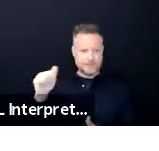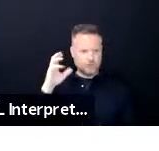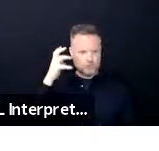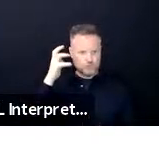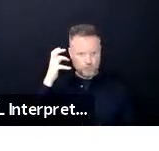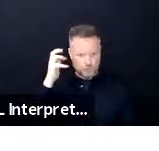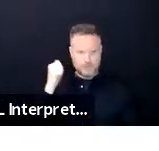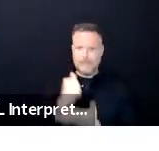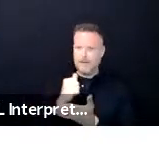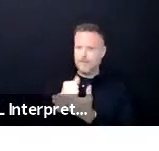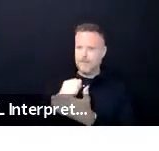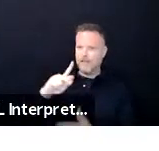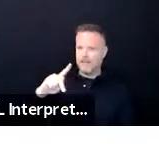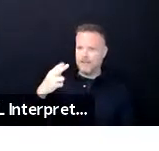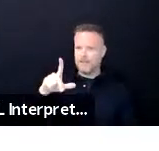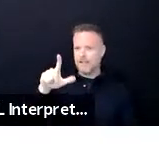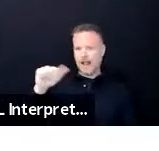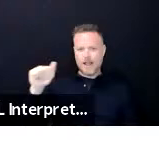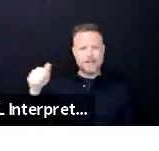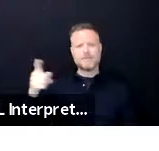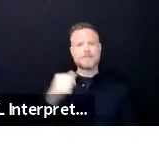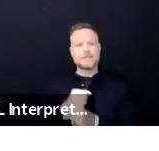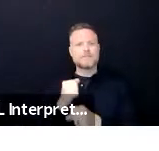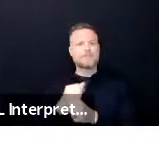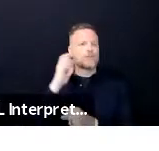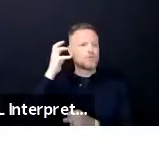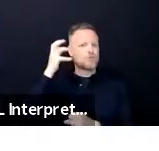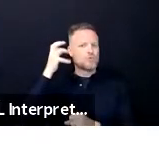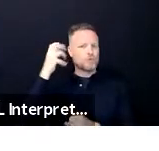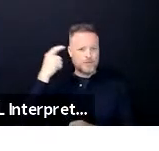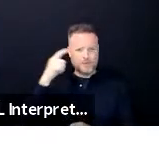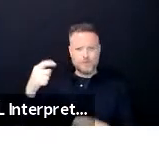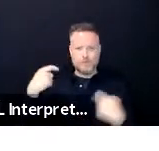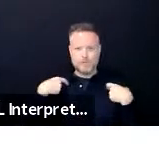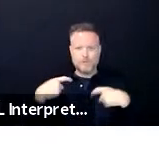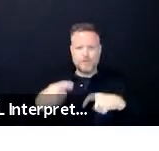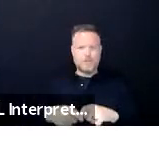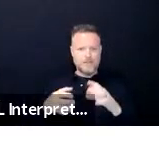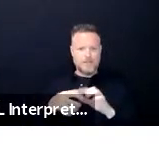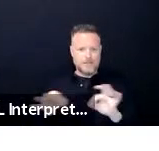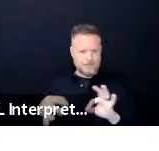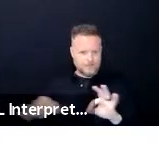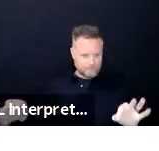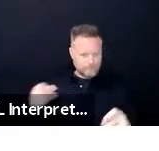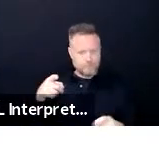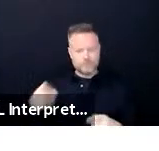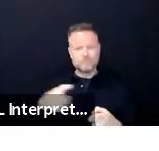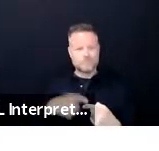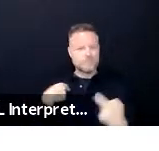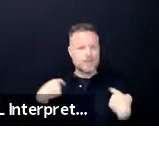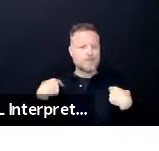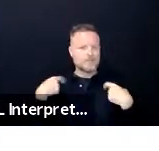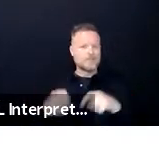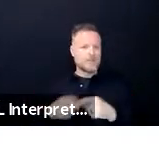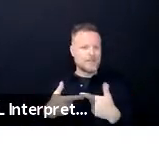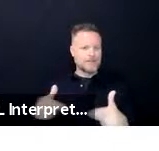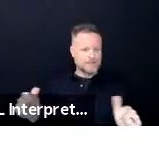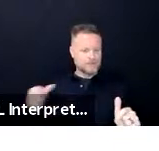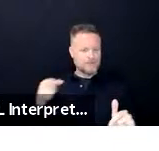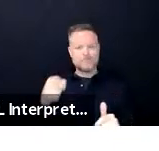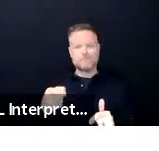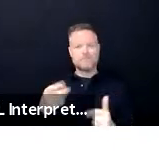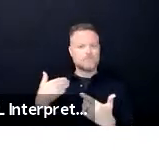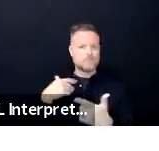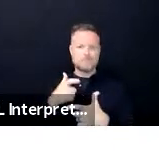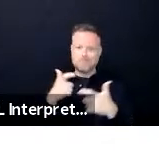what produce radio PSAs in Spanish for marketing campaigns. La Mexicana is a Spanish language radio station that has a broad